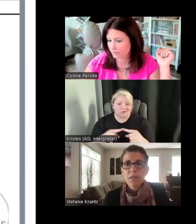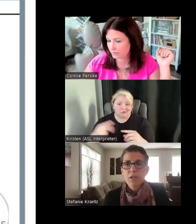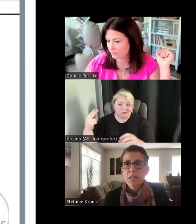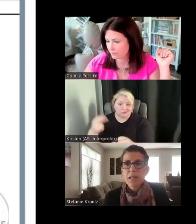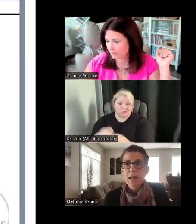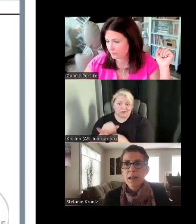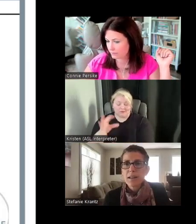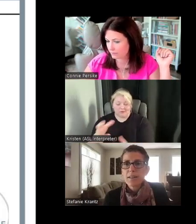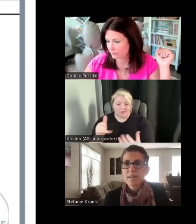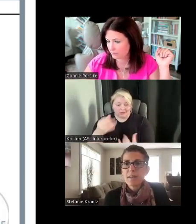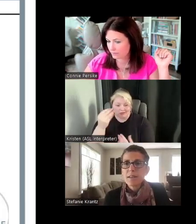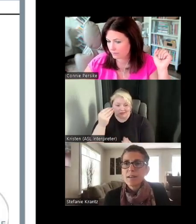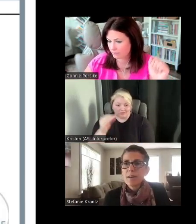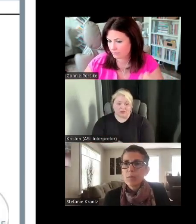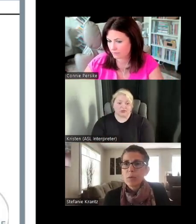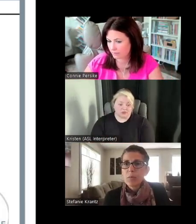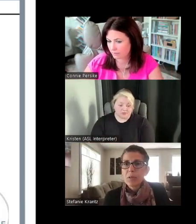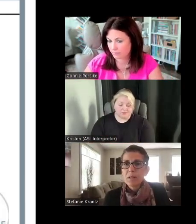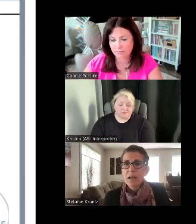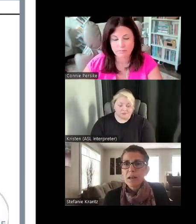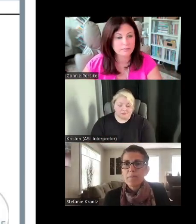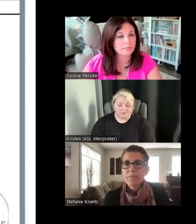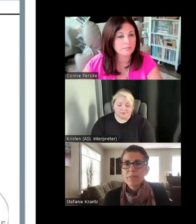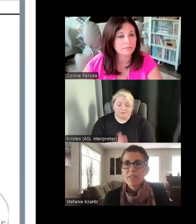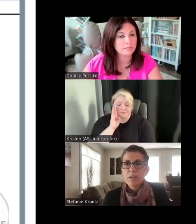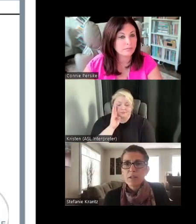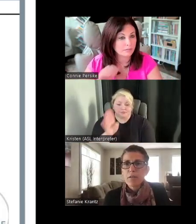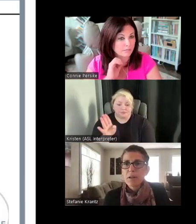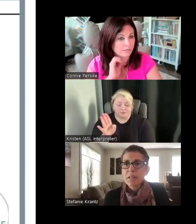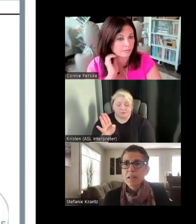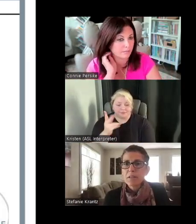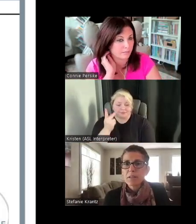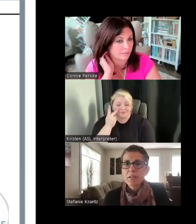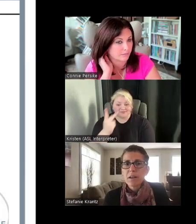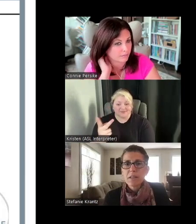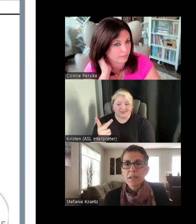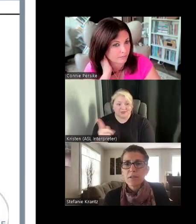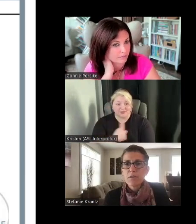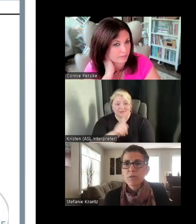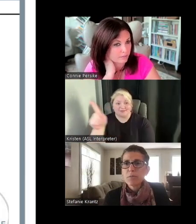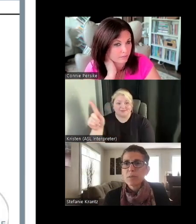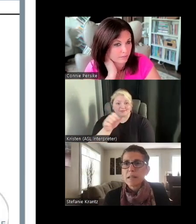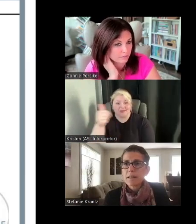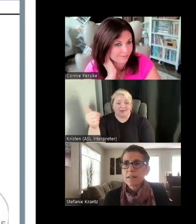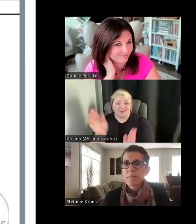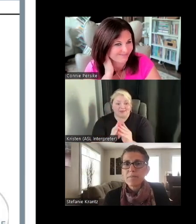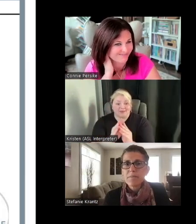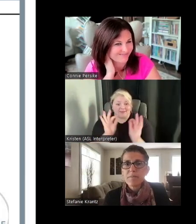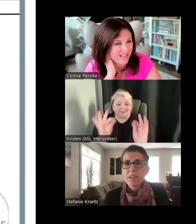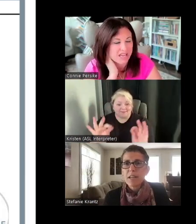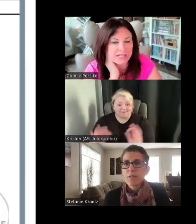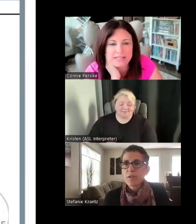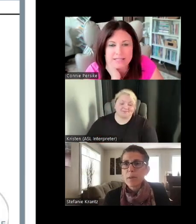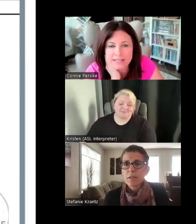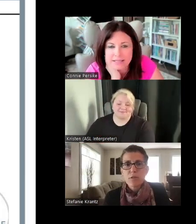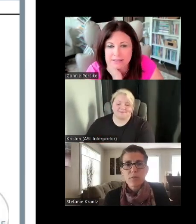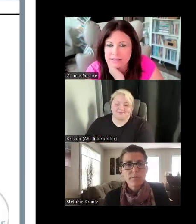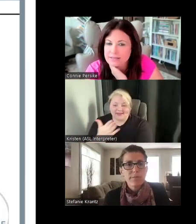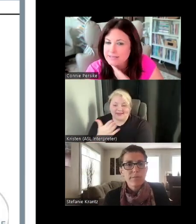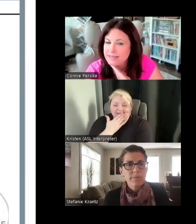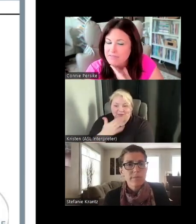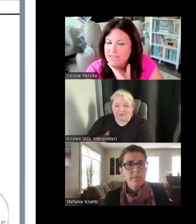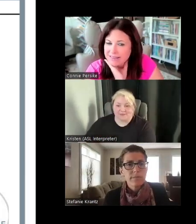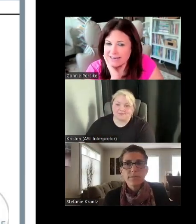that information, and we will see you over on the other Zoom link. Thank you so